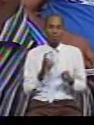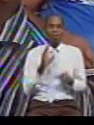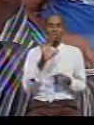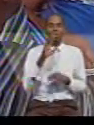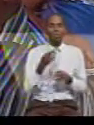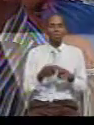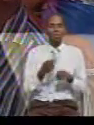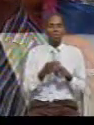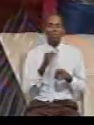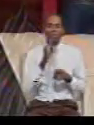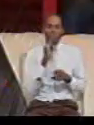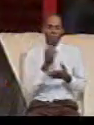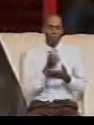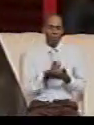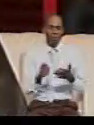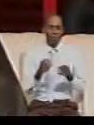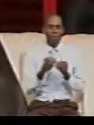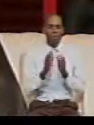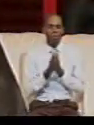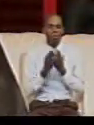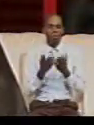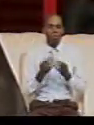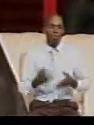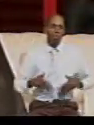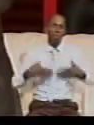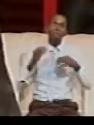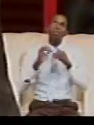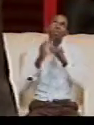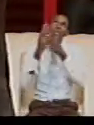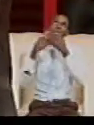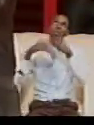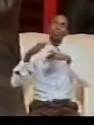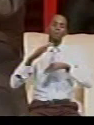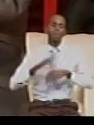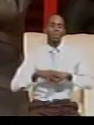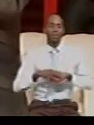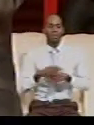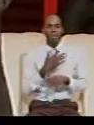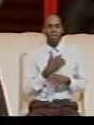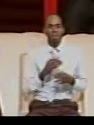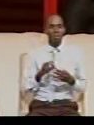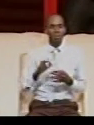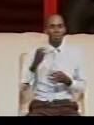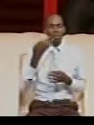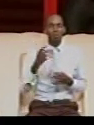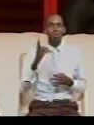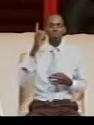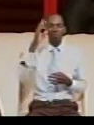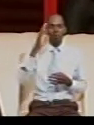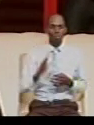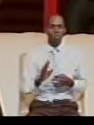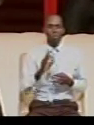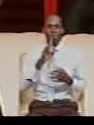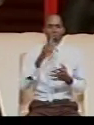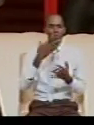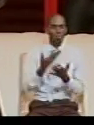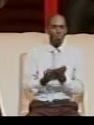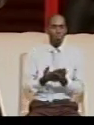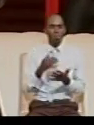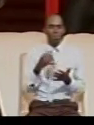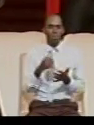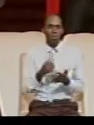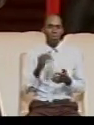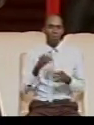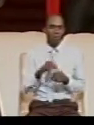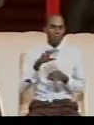is written in the book of life in heaven. And the Spirit of God bears witness with your heart that